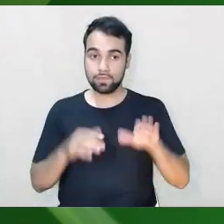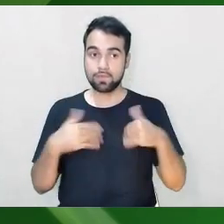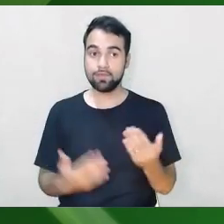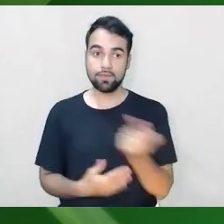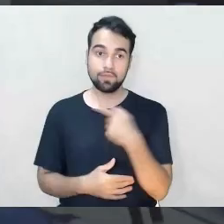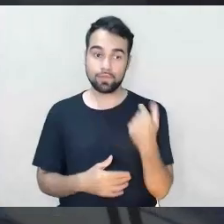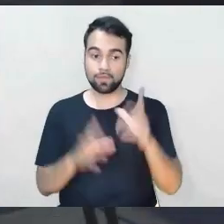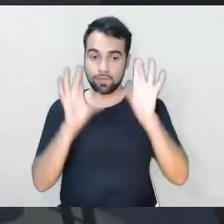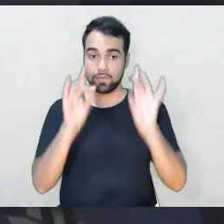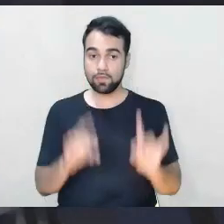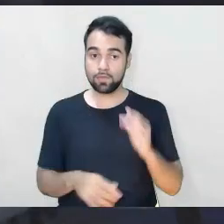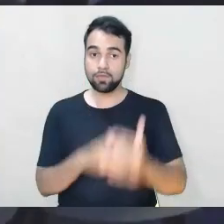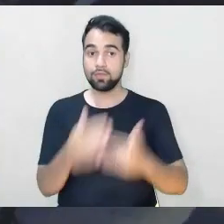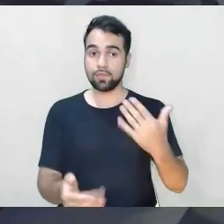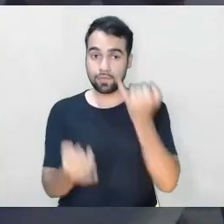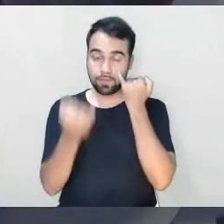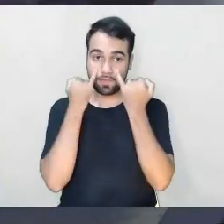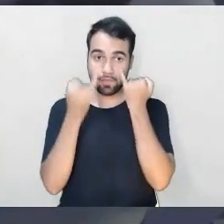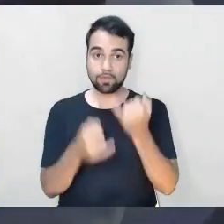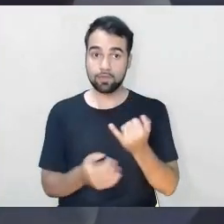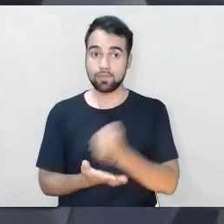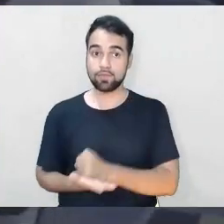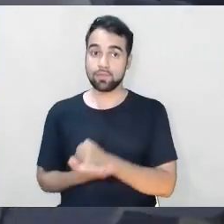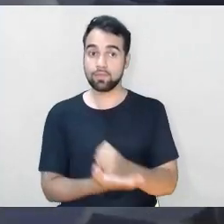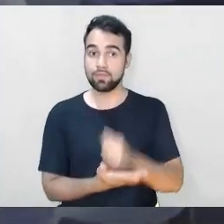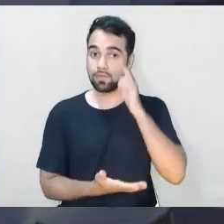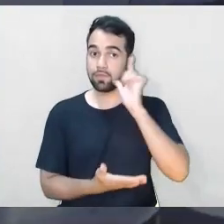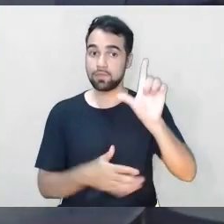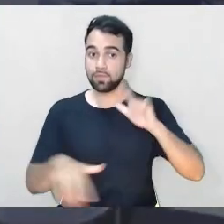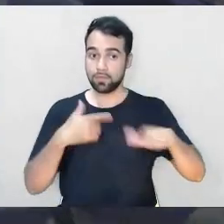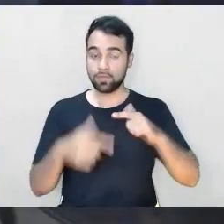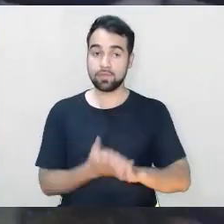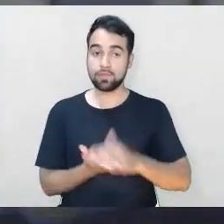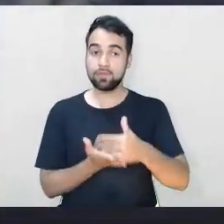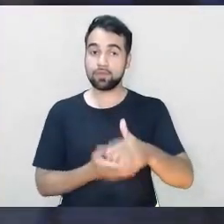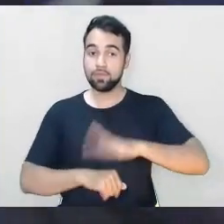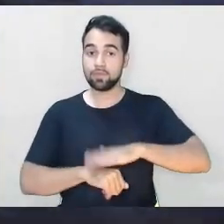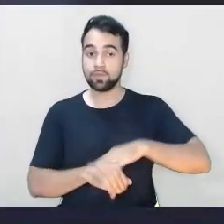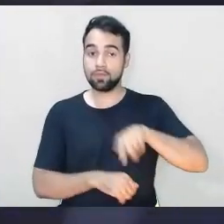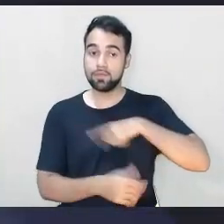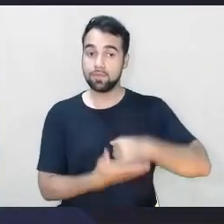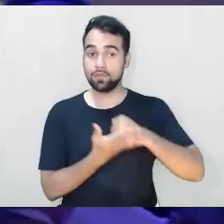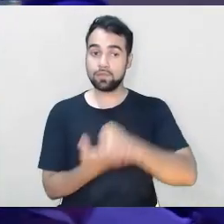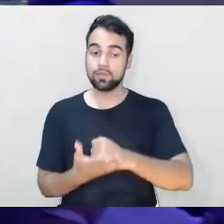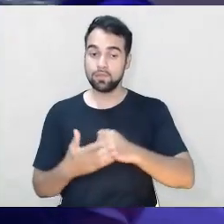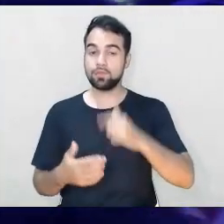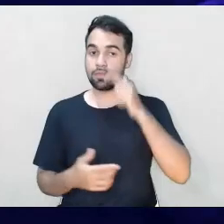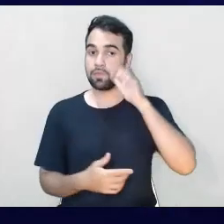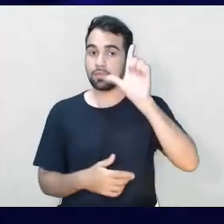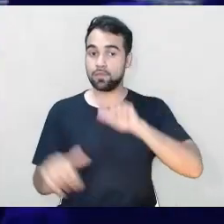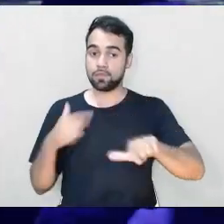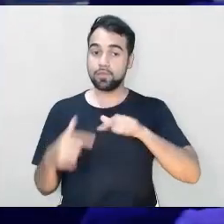detailed mapping? So we're mapping the information in a more and more detailed way to get this information